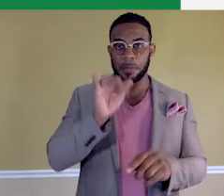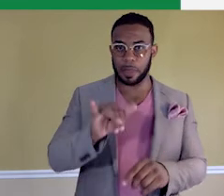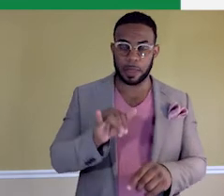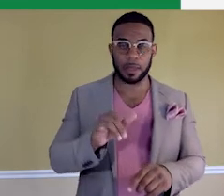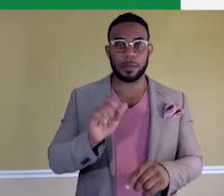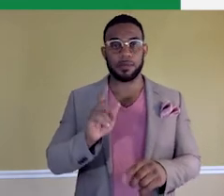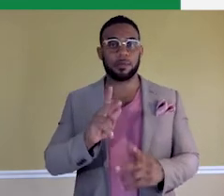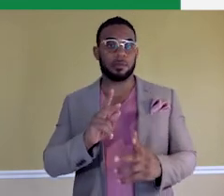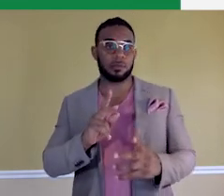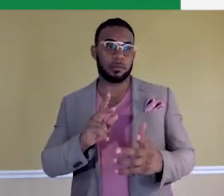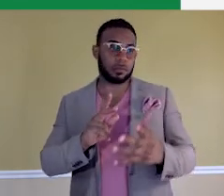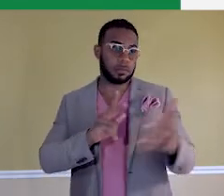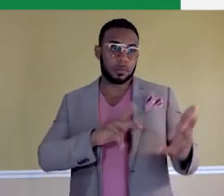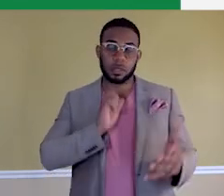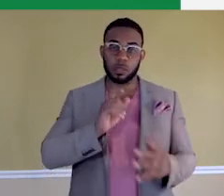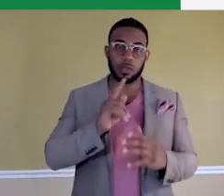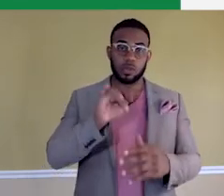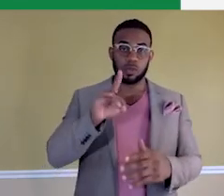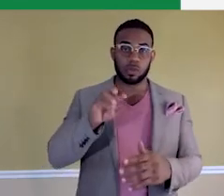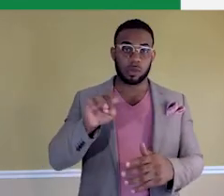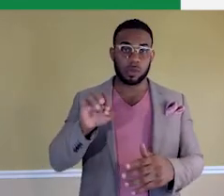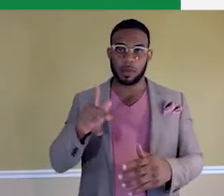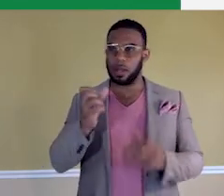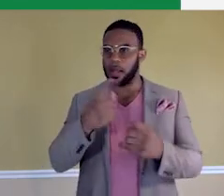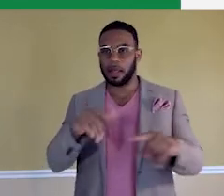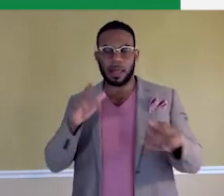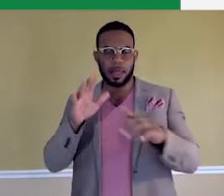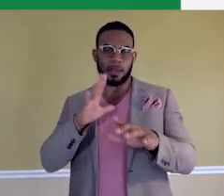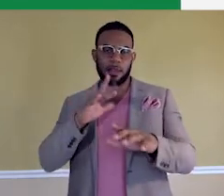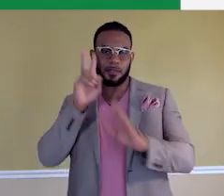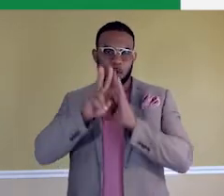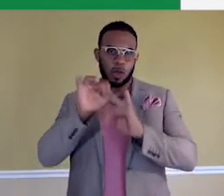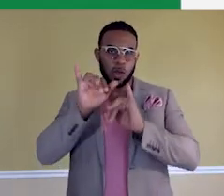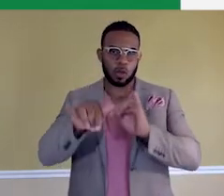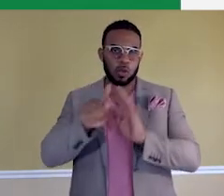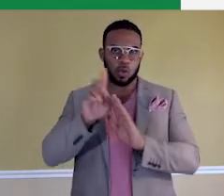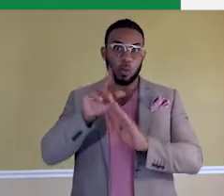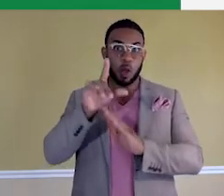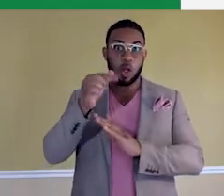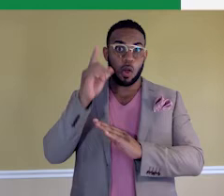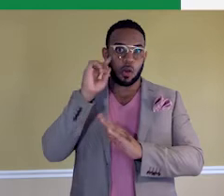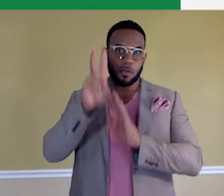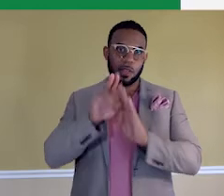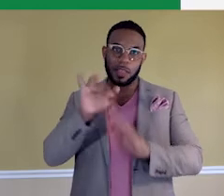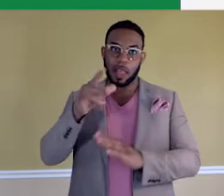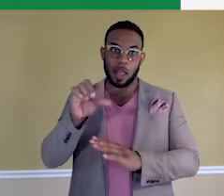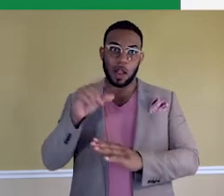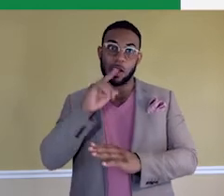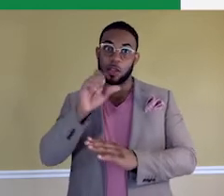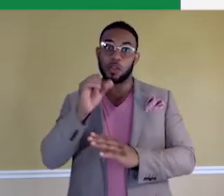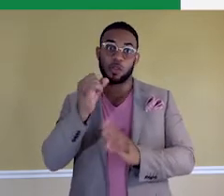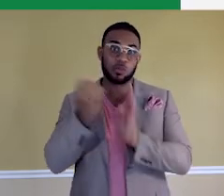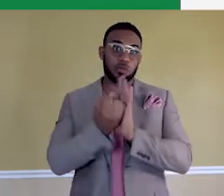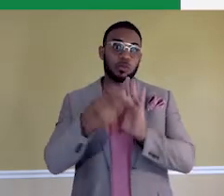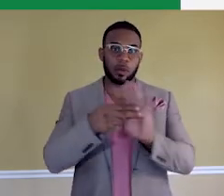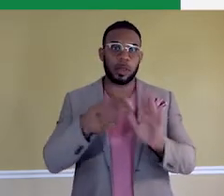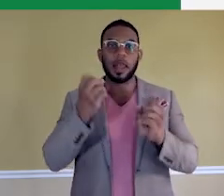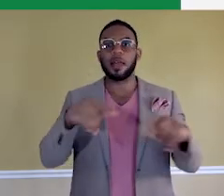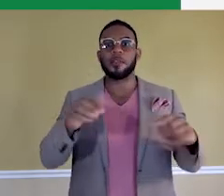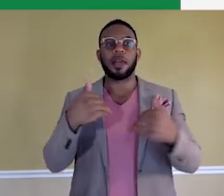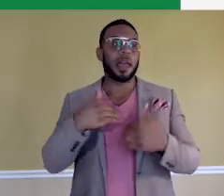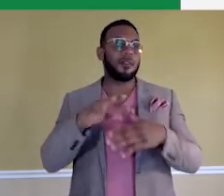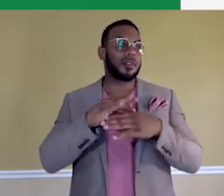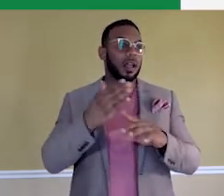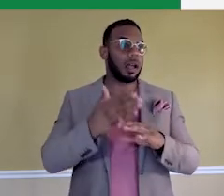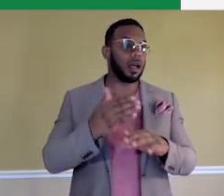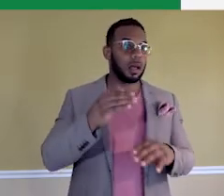other person is your trademark. A lot of you have videos on YouTube with a logo for your video. That logo is your trademark. A lot of you have